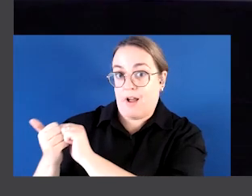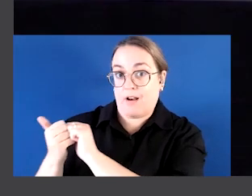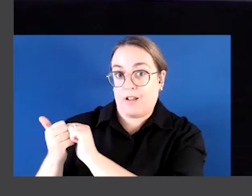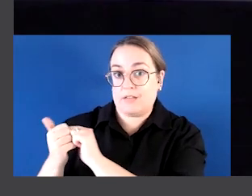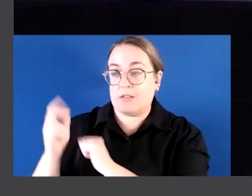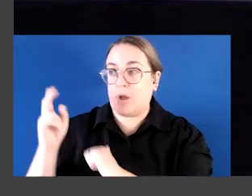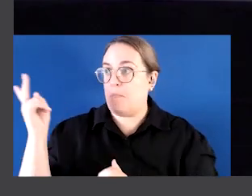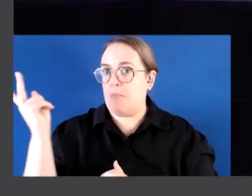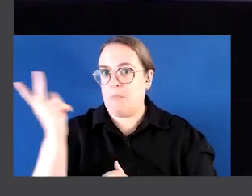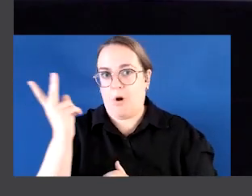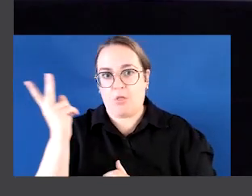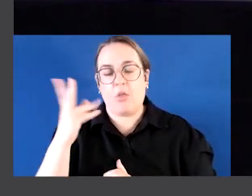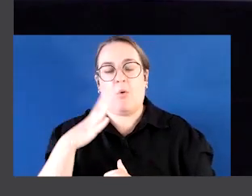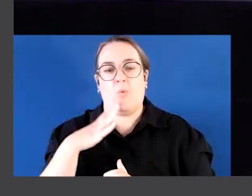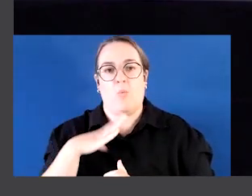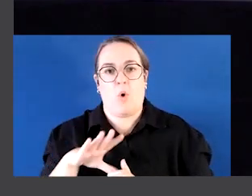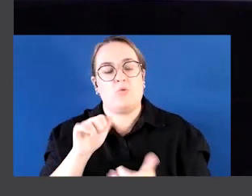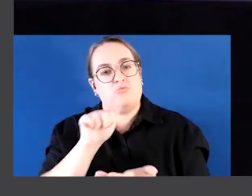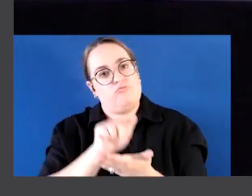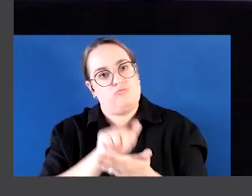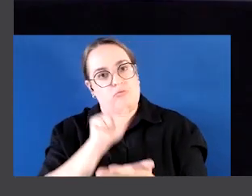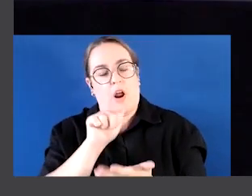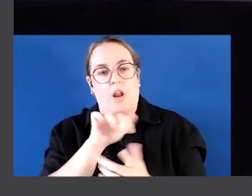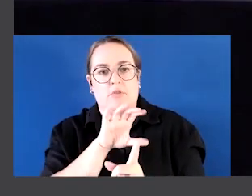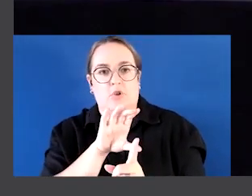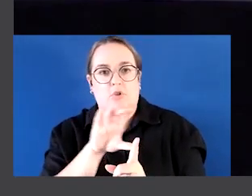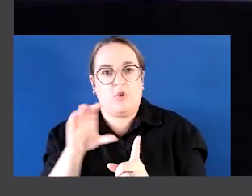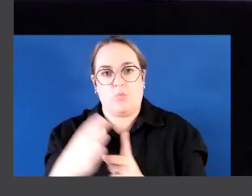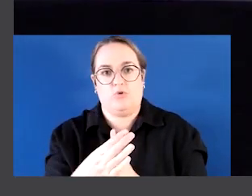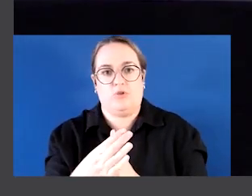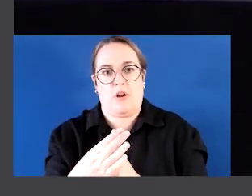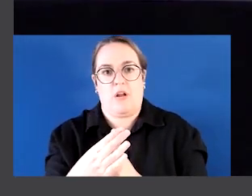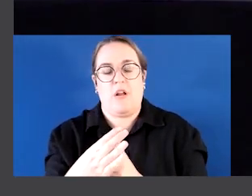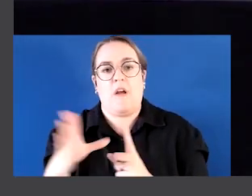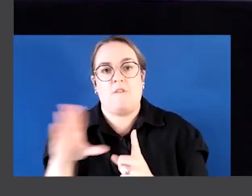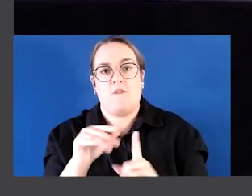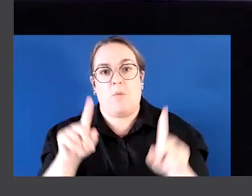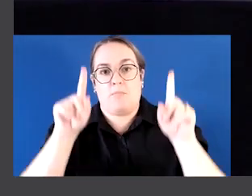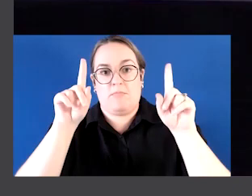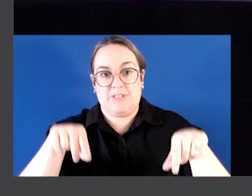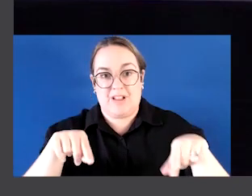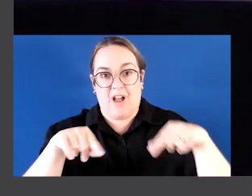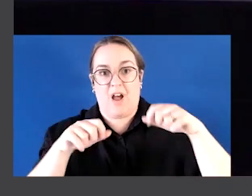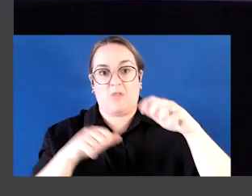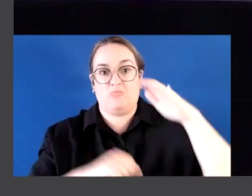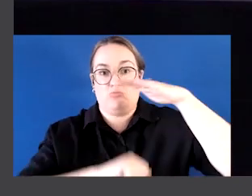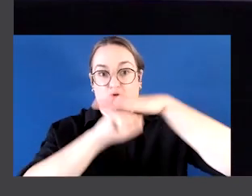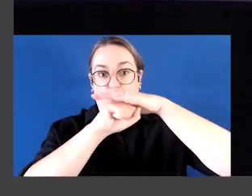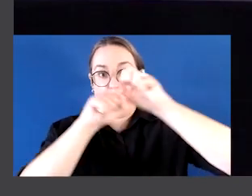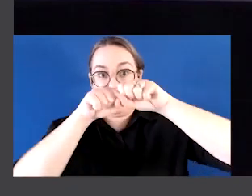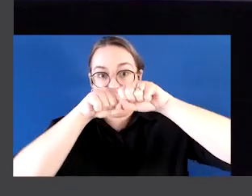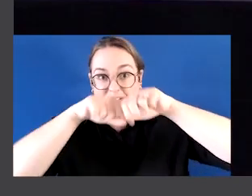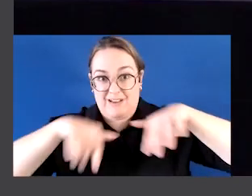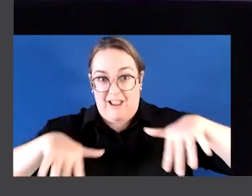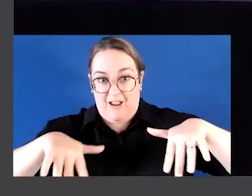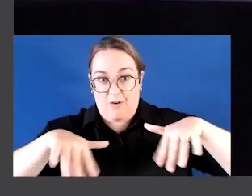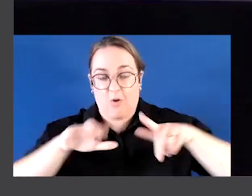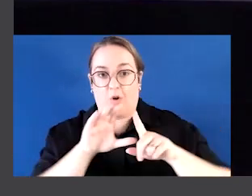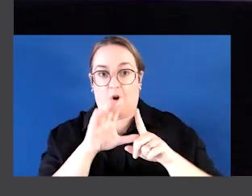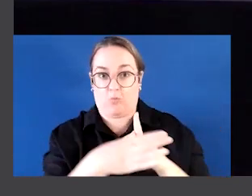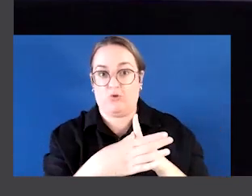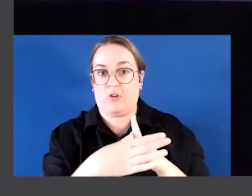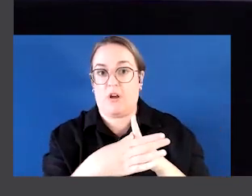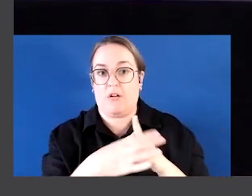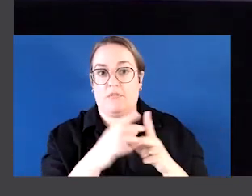as well, but are very focused on this. And when you get that tone set from the top, it makes a massive difference to those that are on the ground delivering